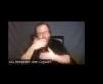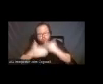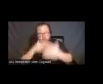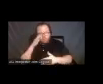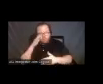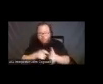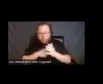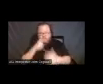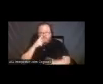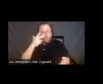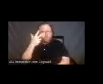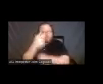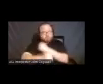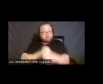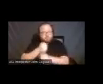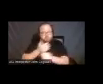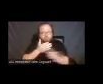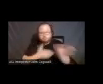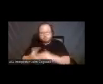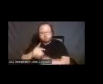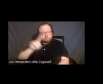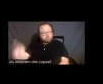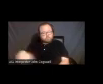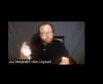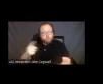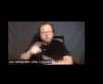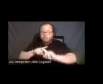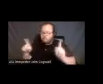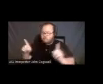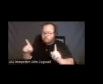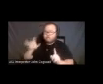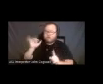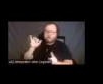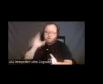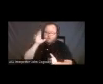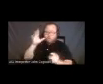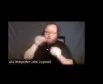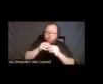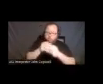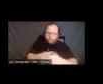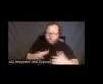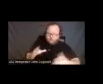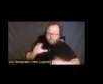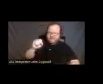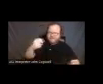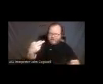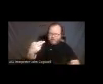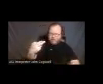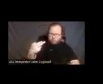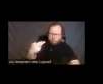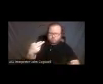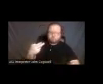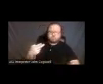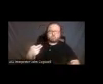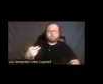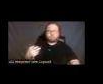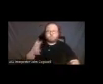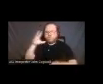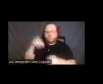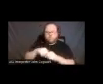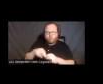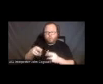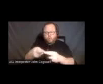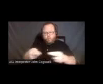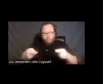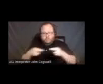plan. But the stakeholder process would expand in that 3-year plan to include regional